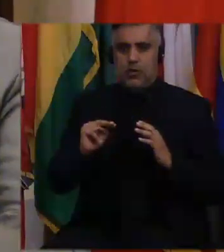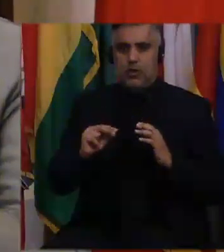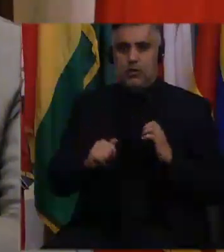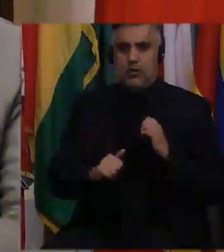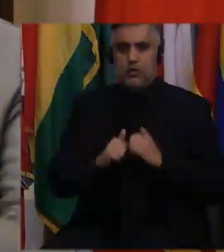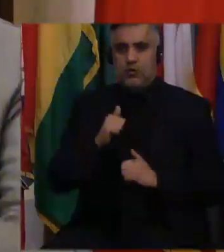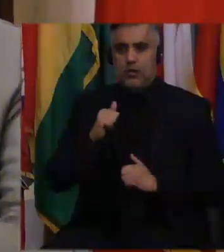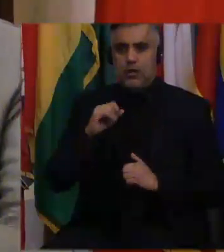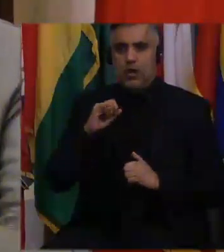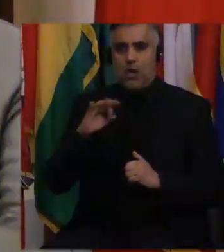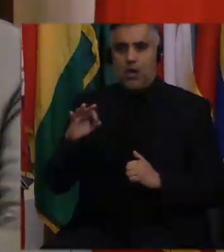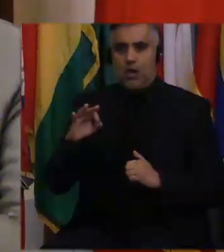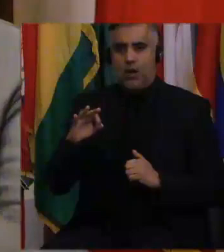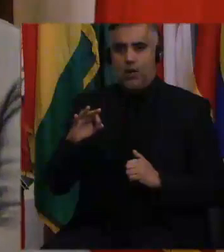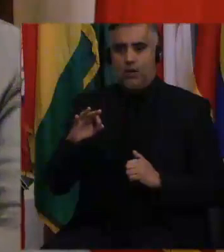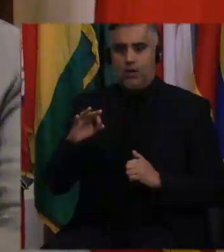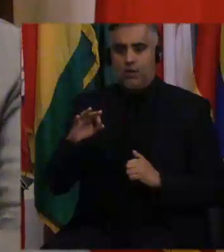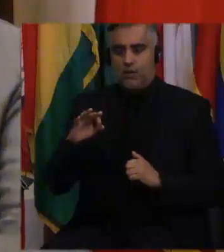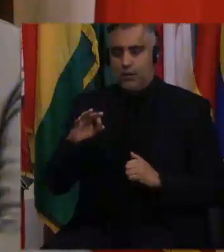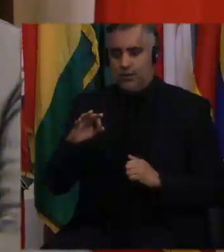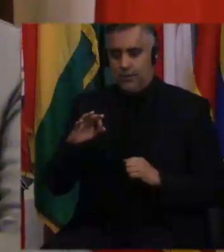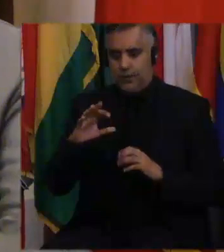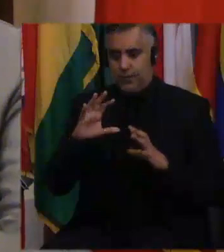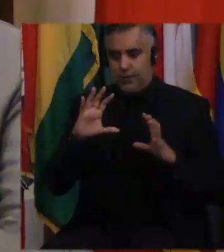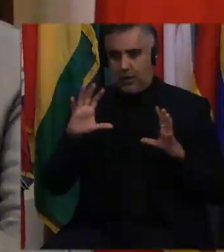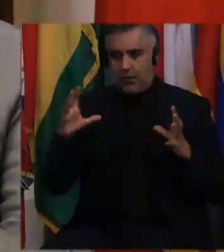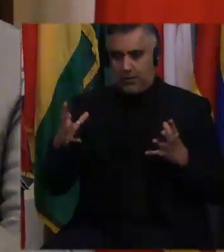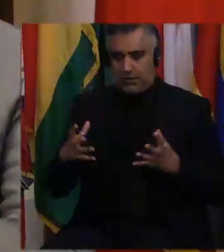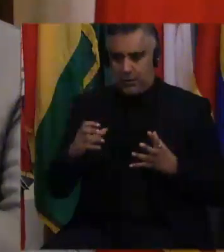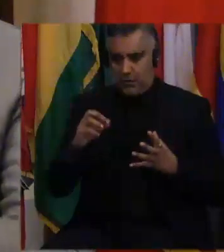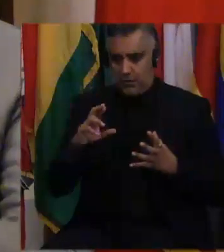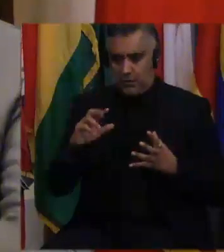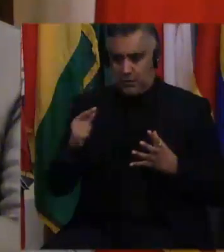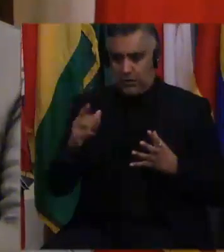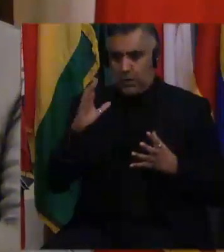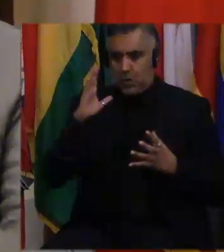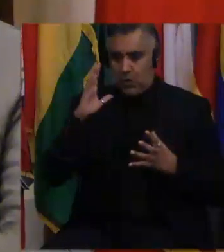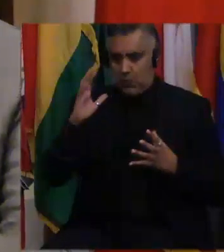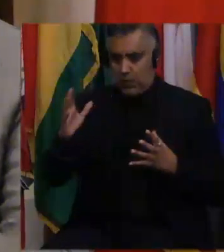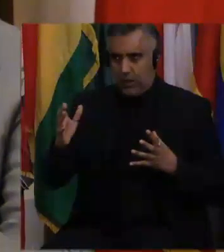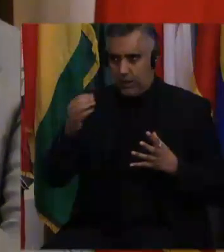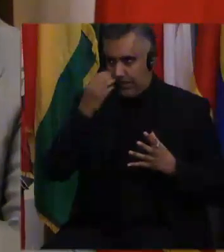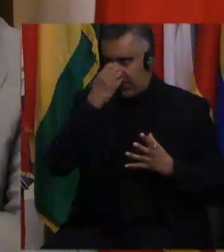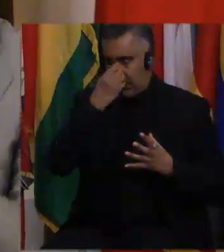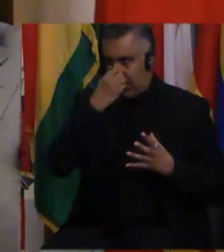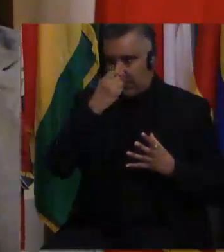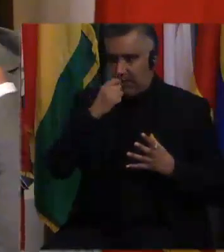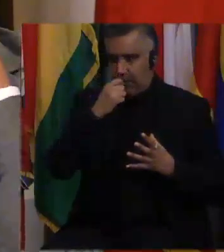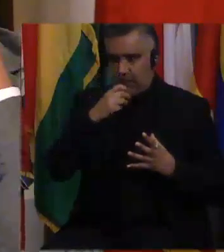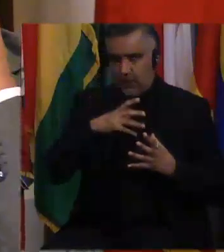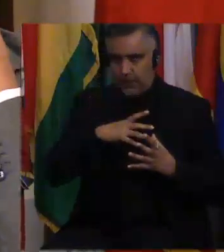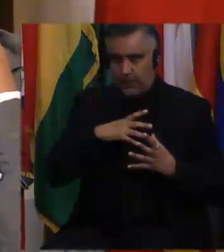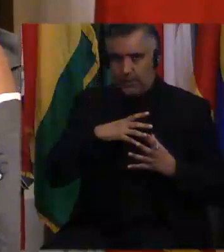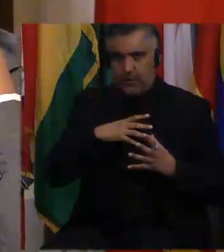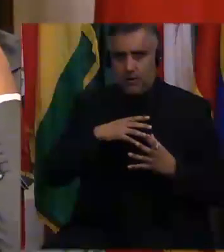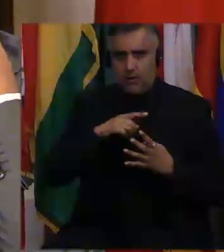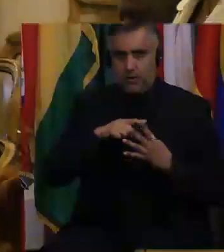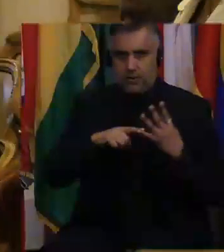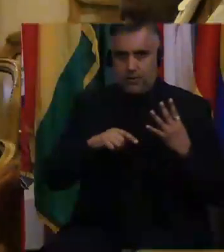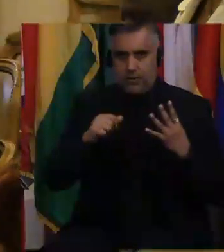comisionados, de la composición de la comisión será de mujeres, ¿no? Con 4 mujeres y 3 hombres. Thanks,